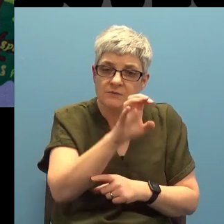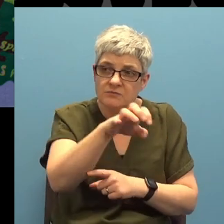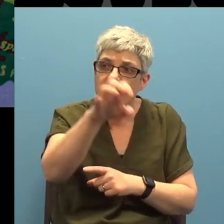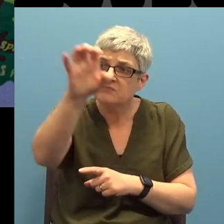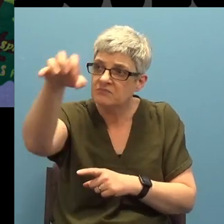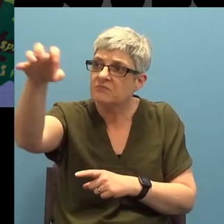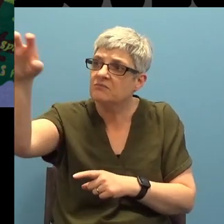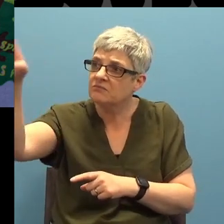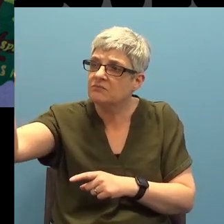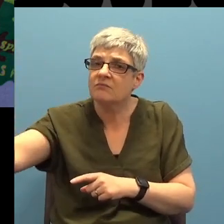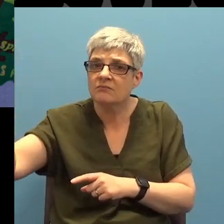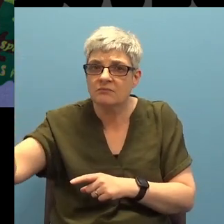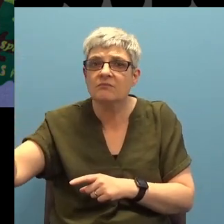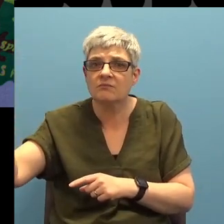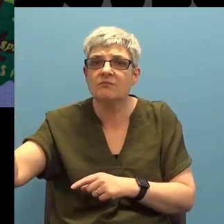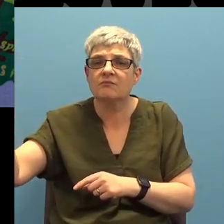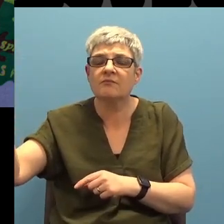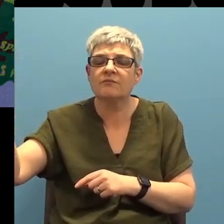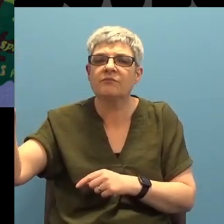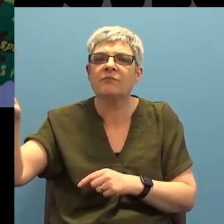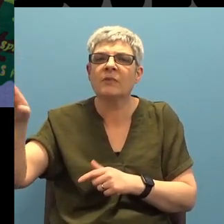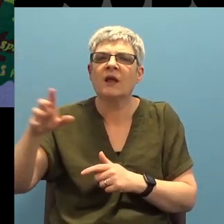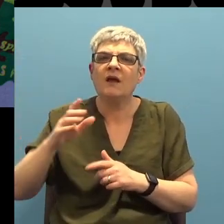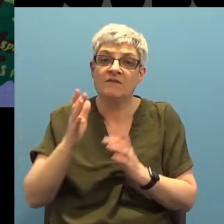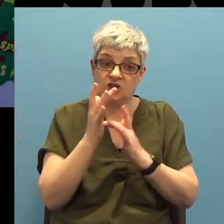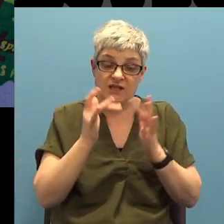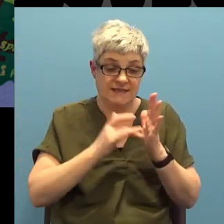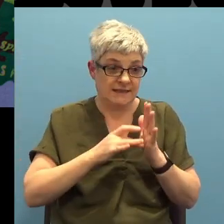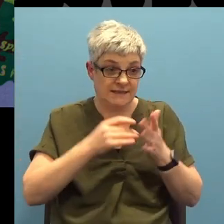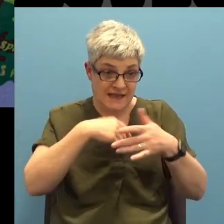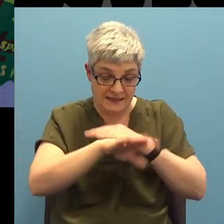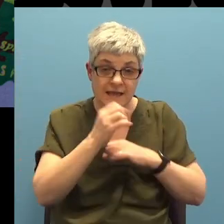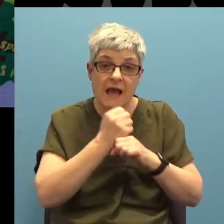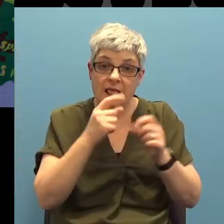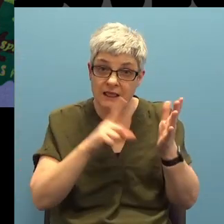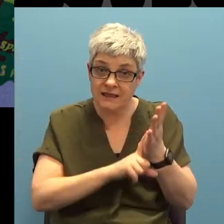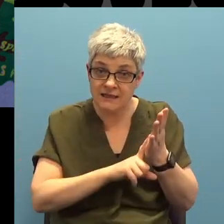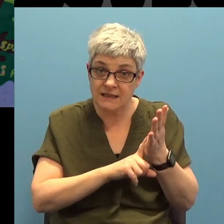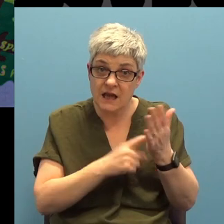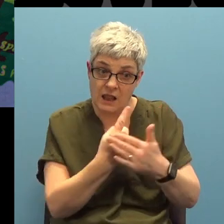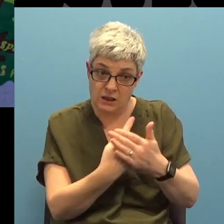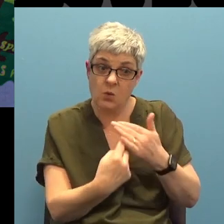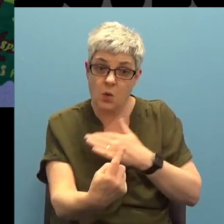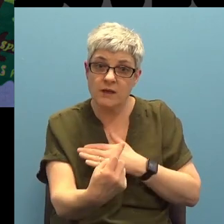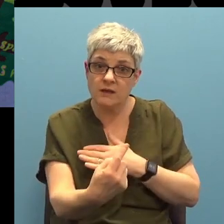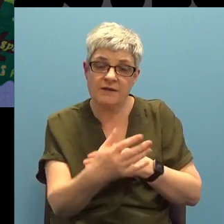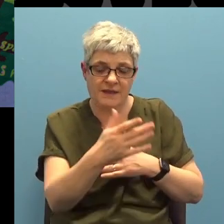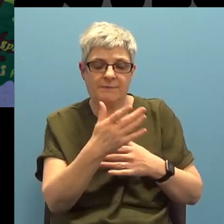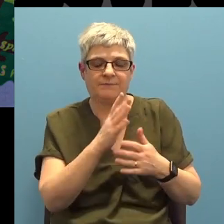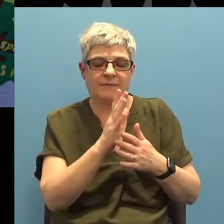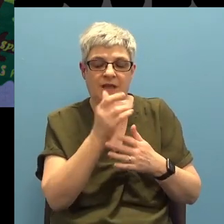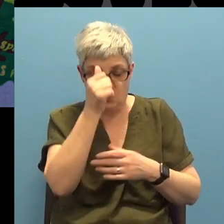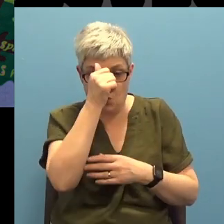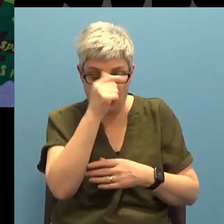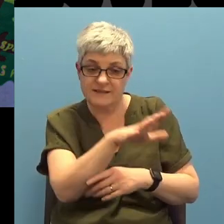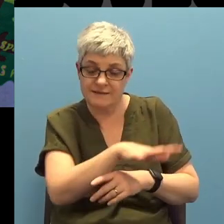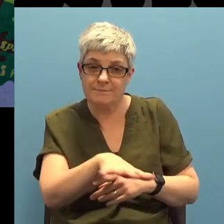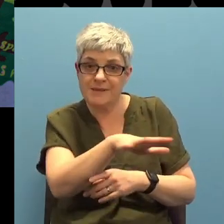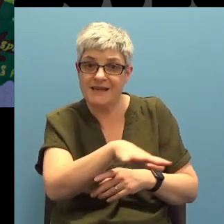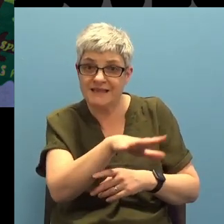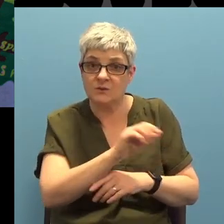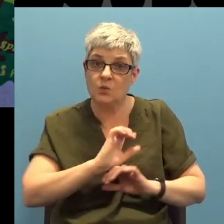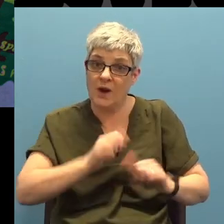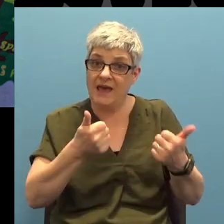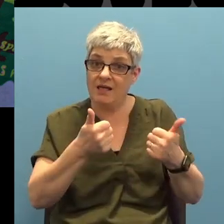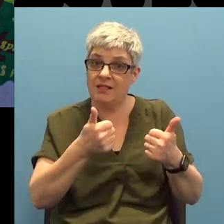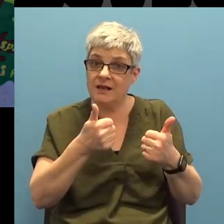horizon. And for Jesus to be in Galilee alone is a familiar territory, because he's first